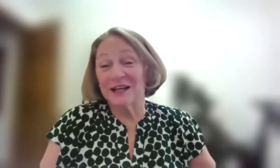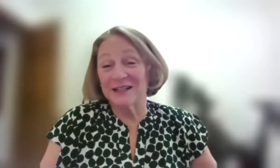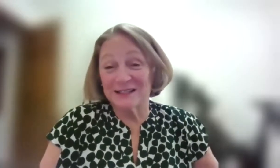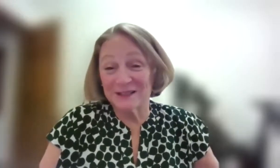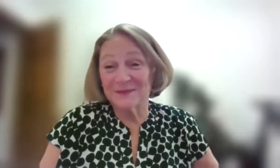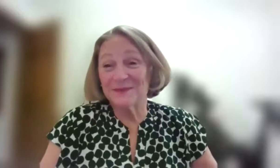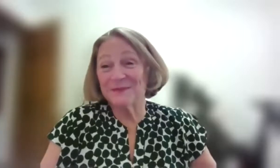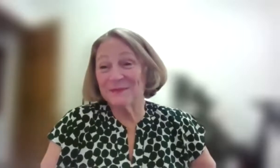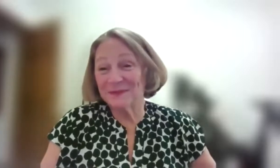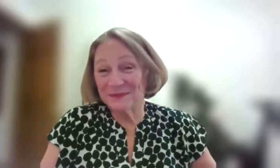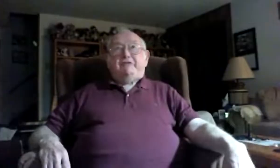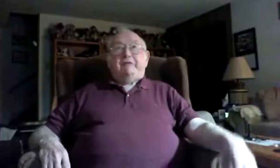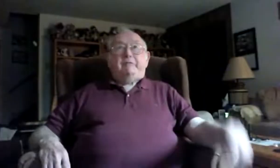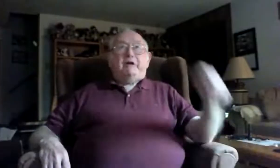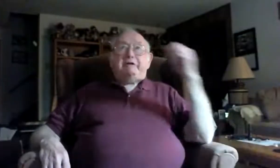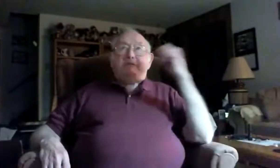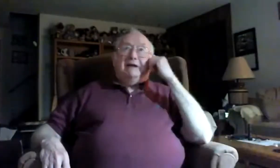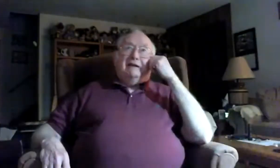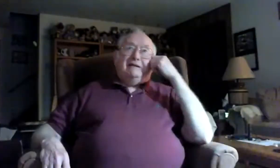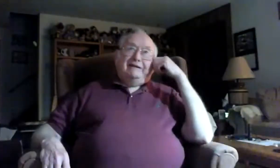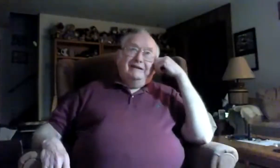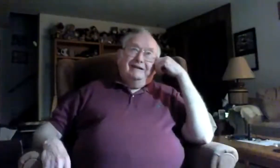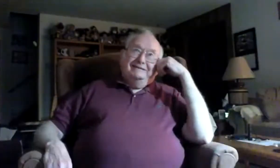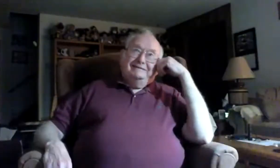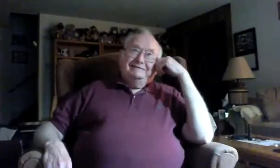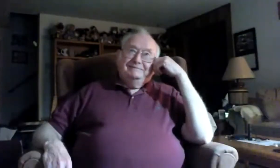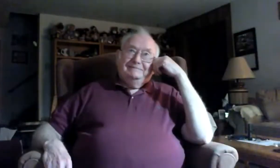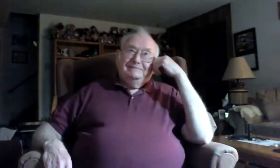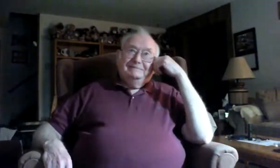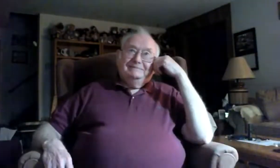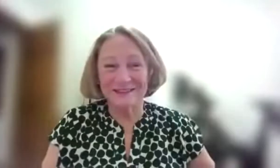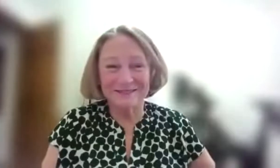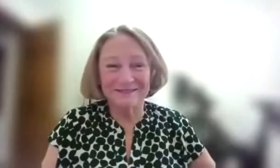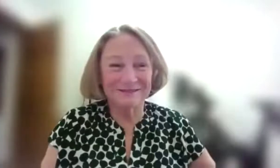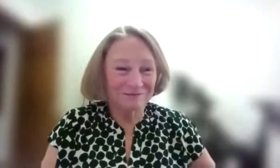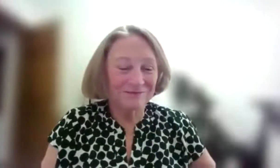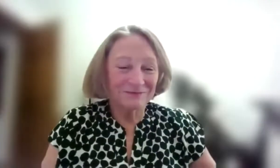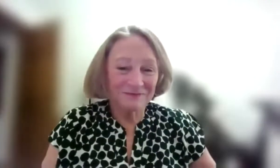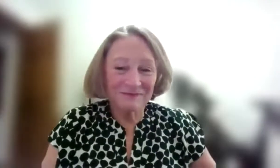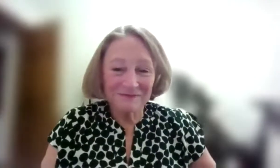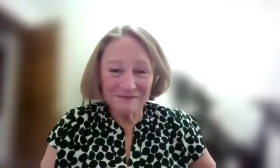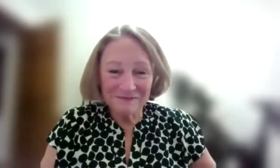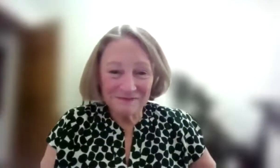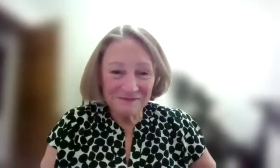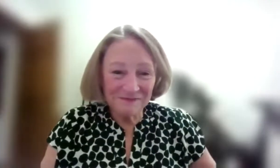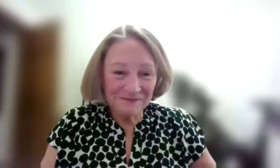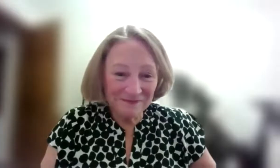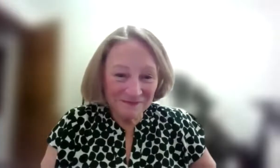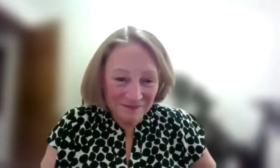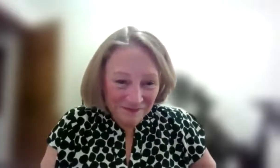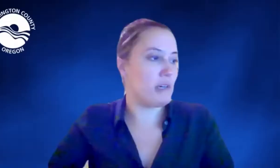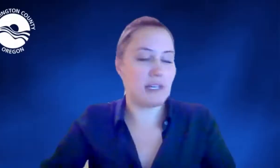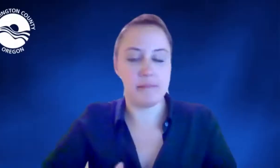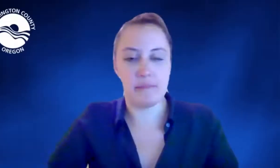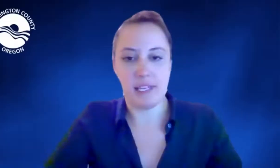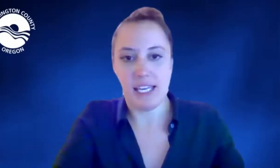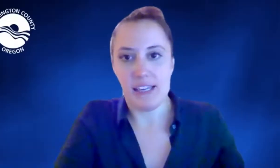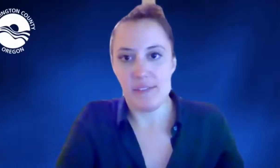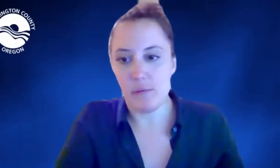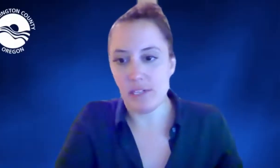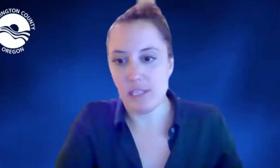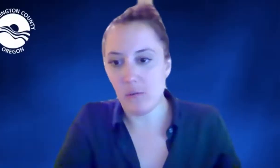here tonight. Thank you for welcoming me in. Absolutely. I think we're transitioning to our next room. So